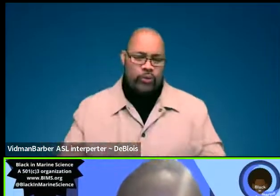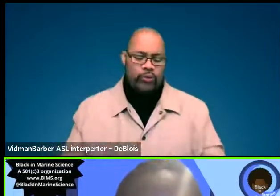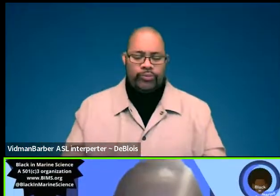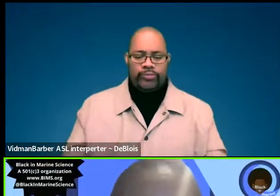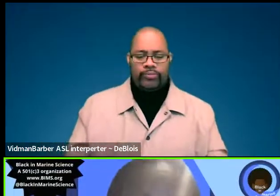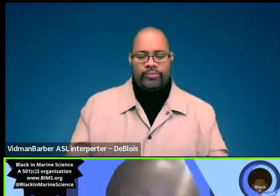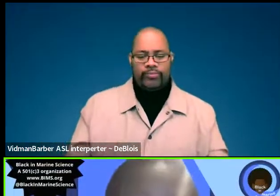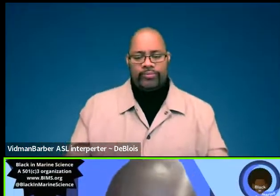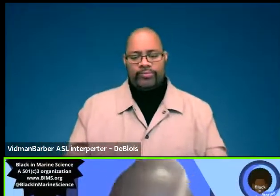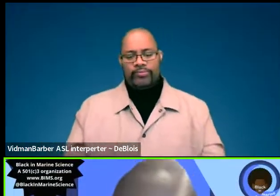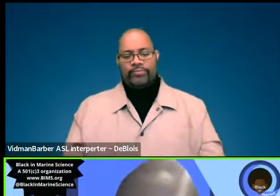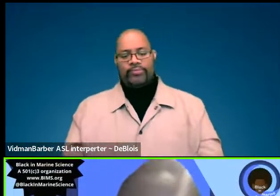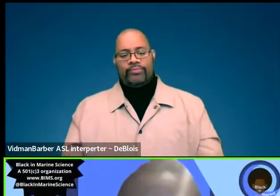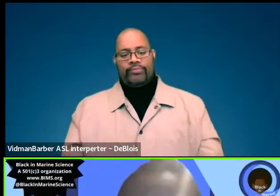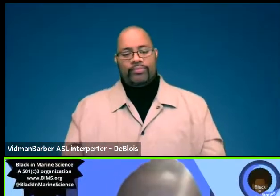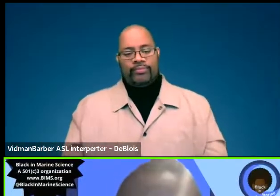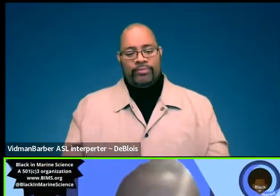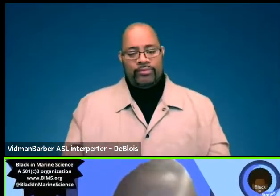Yeah.